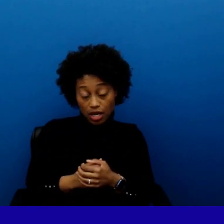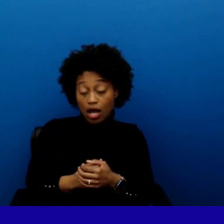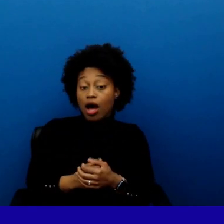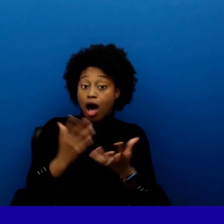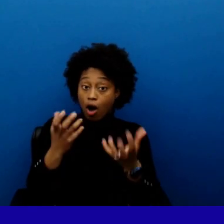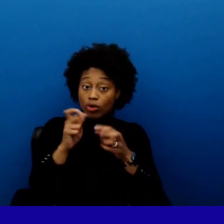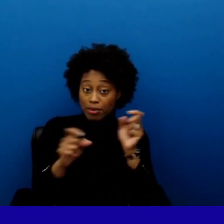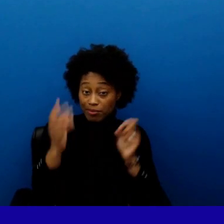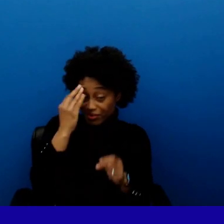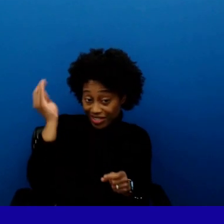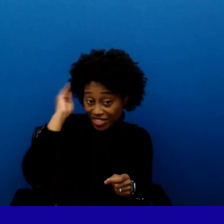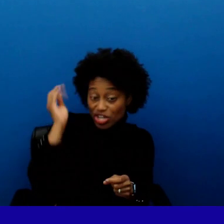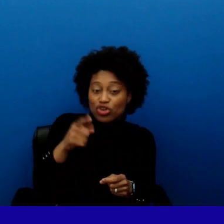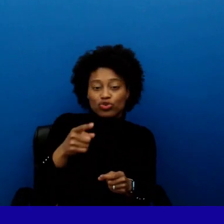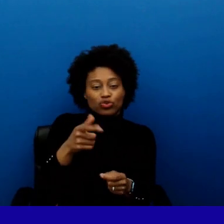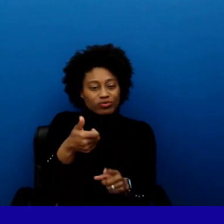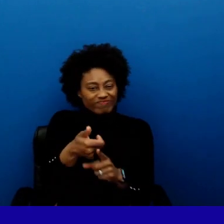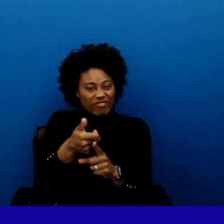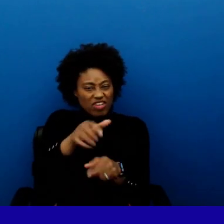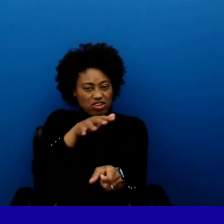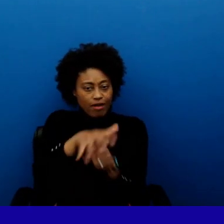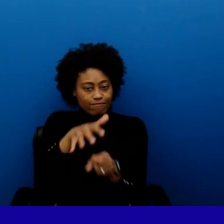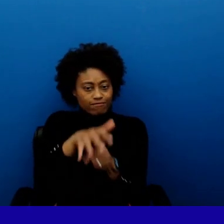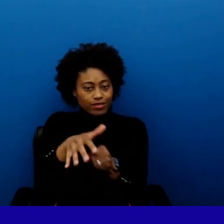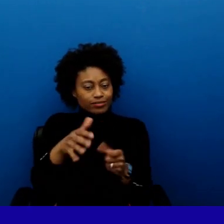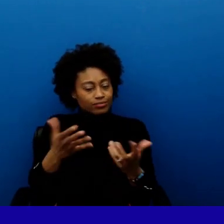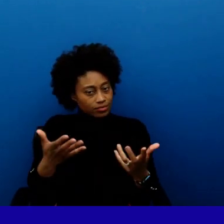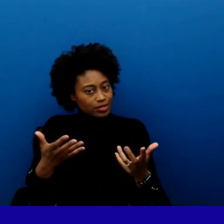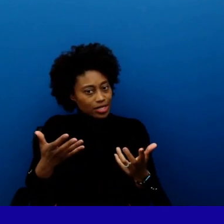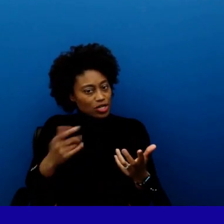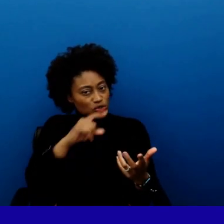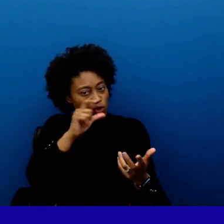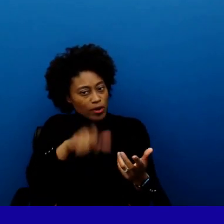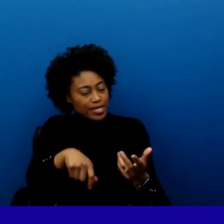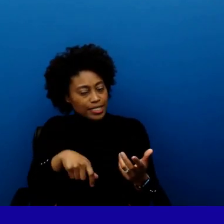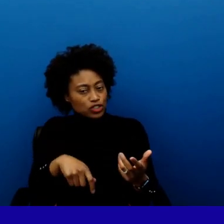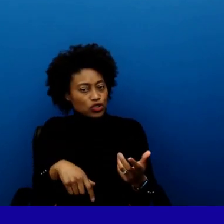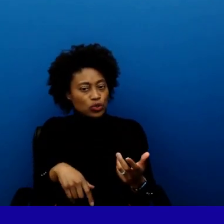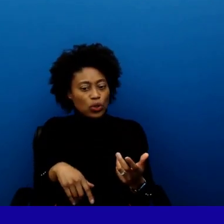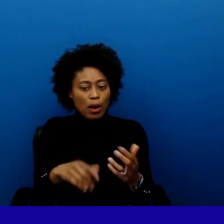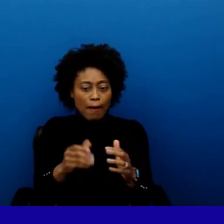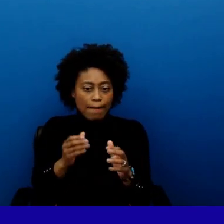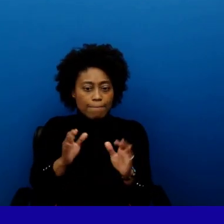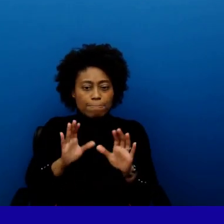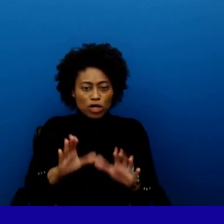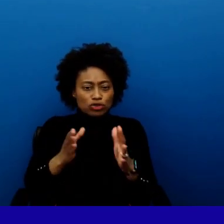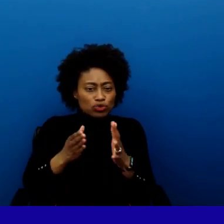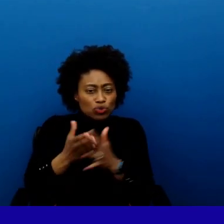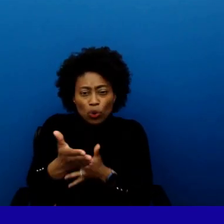want people to have is that you're enough as you are, and you do not need to overcome anything or push through things.